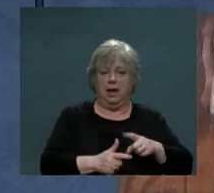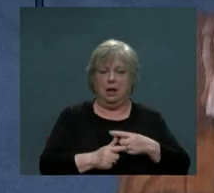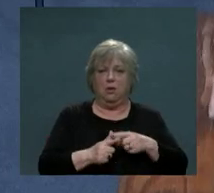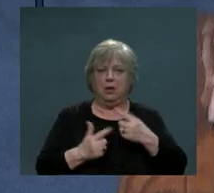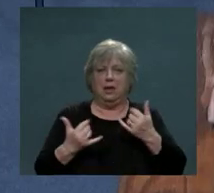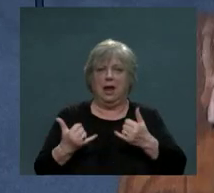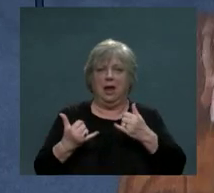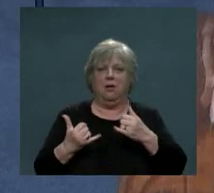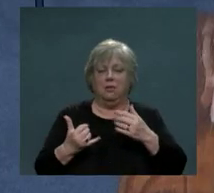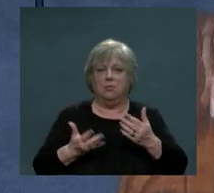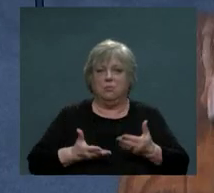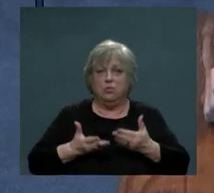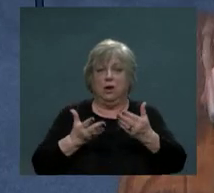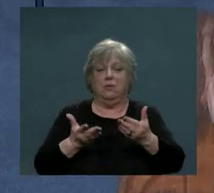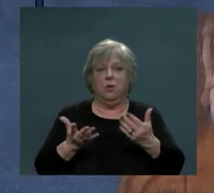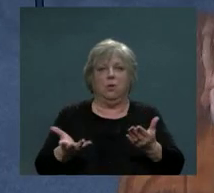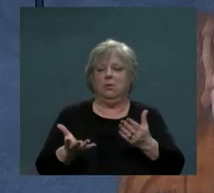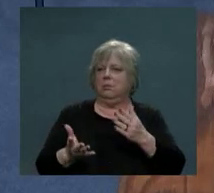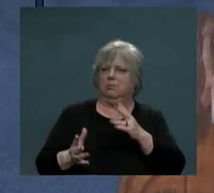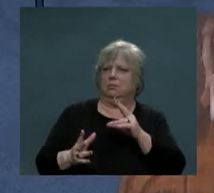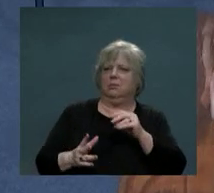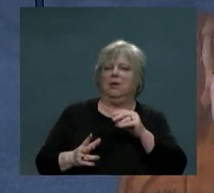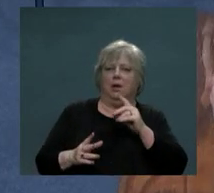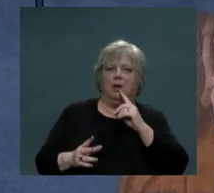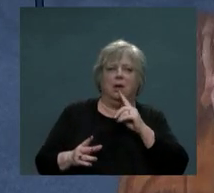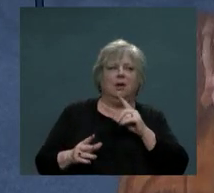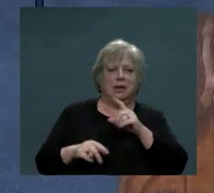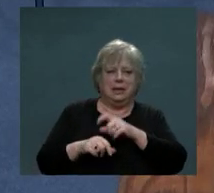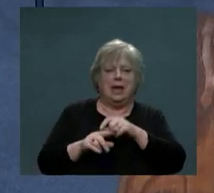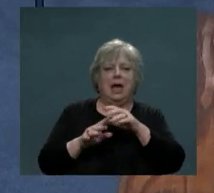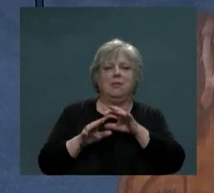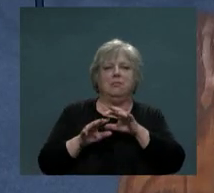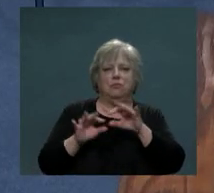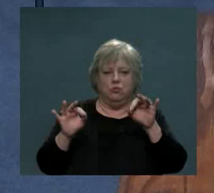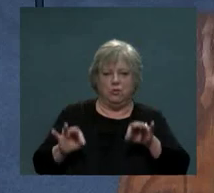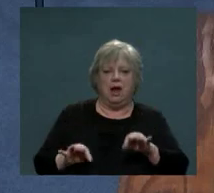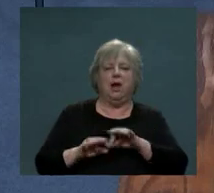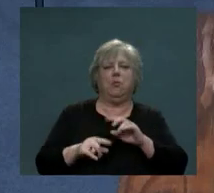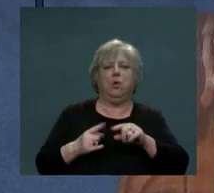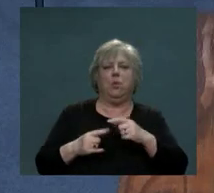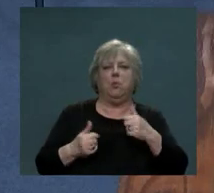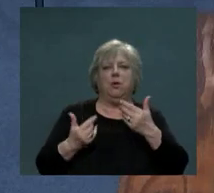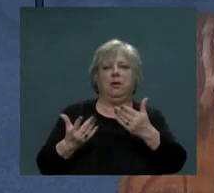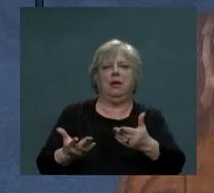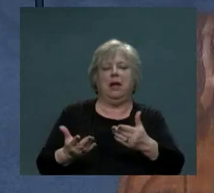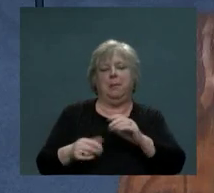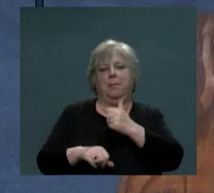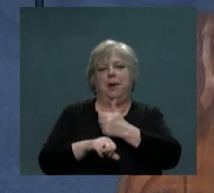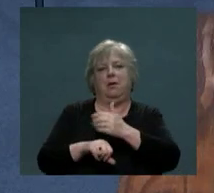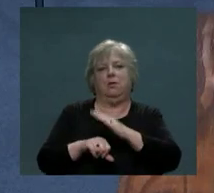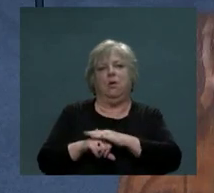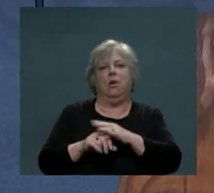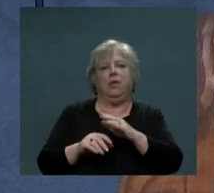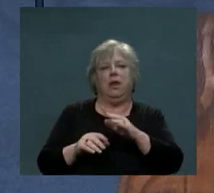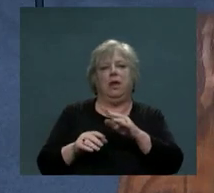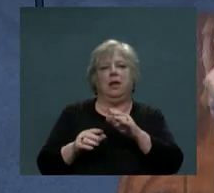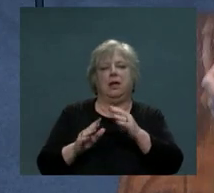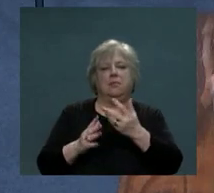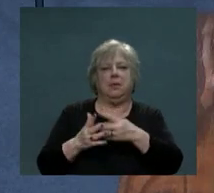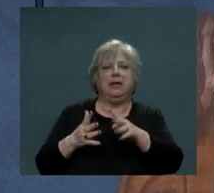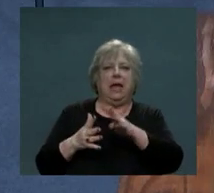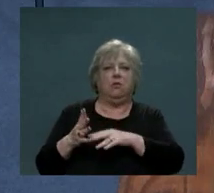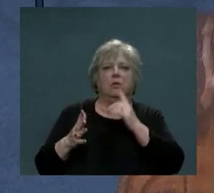about sandbagging it, but, you know, there is a time frame that when we do present it, based upon when we, you know, have the agenda for the board, when it gets forwarded in.